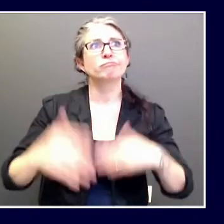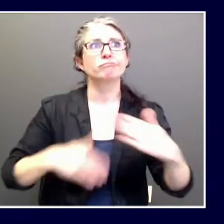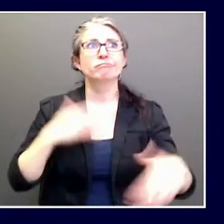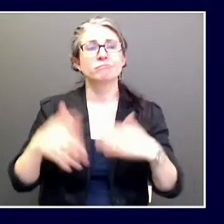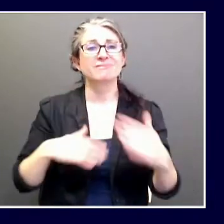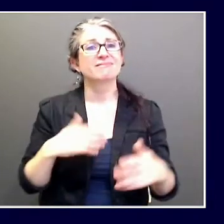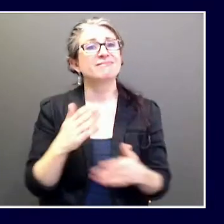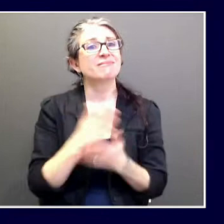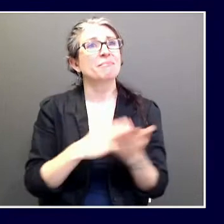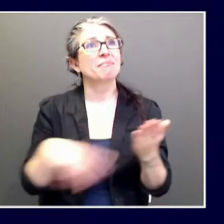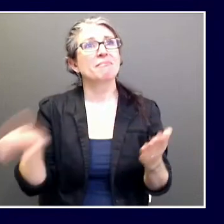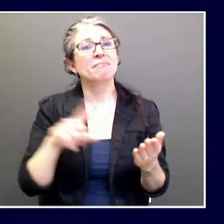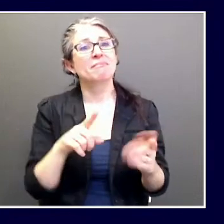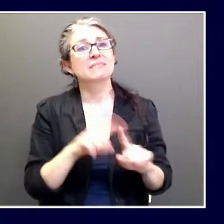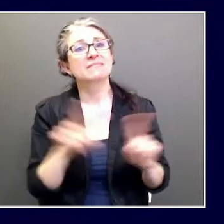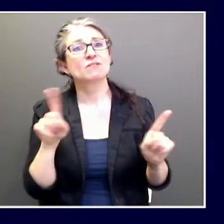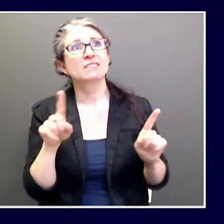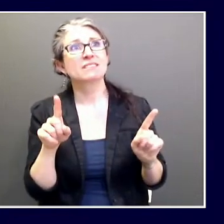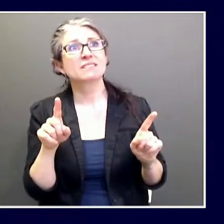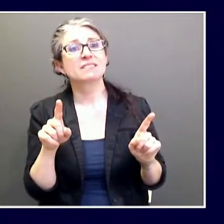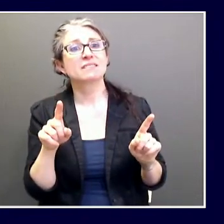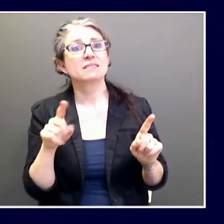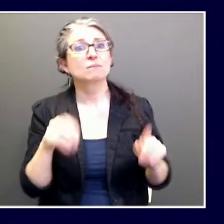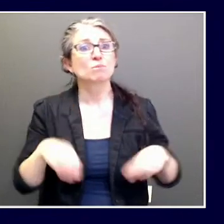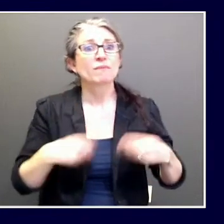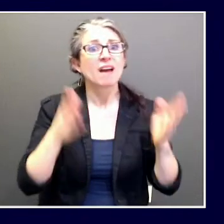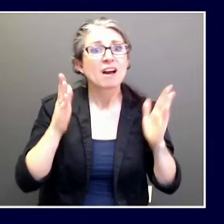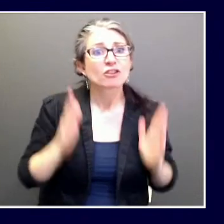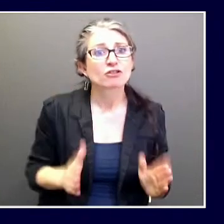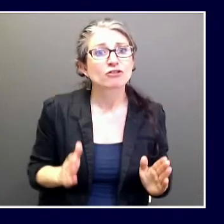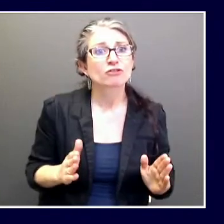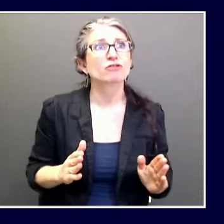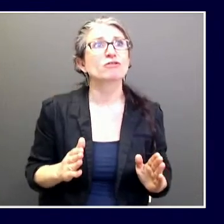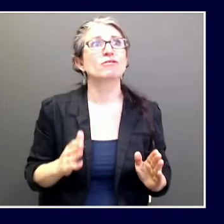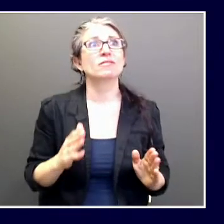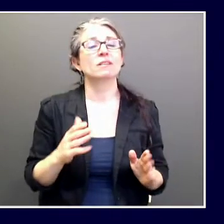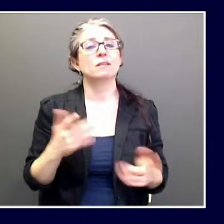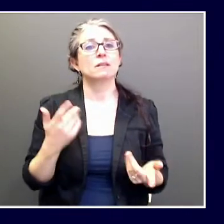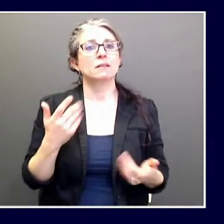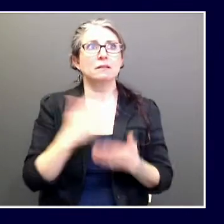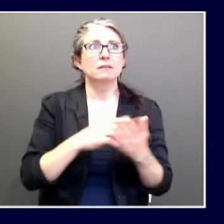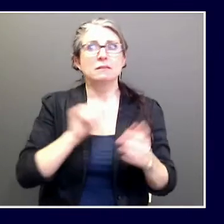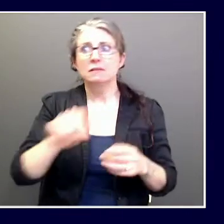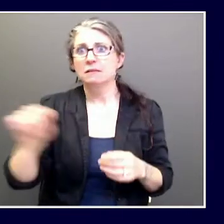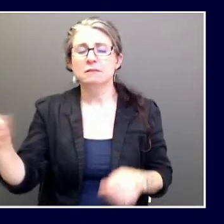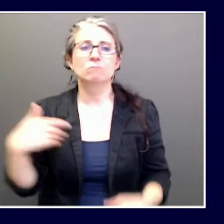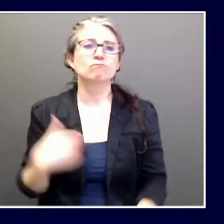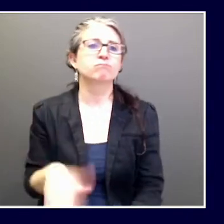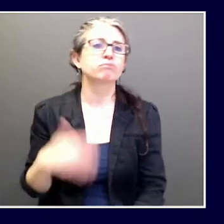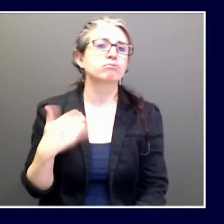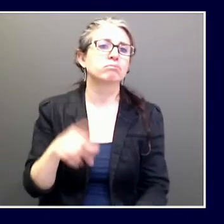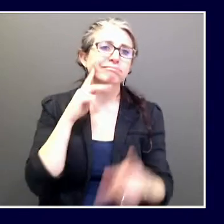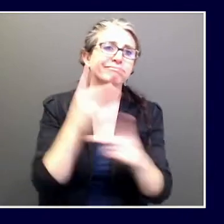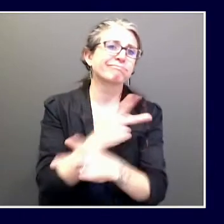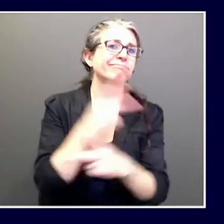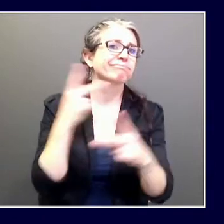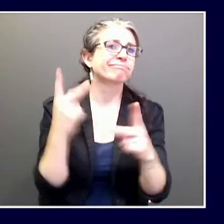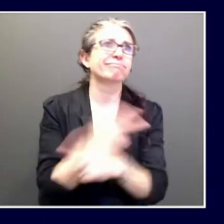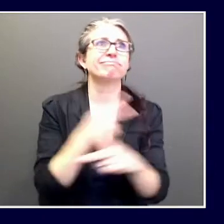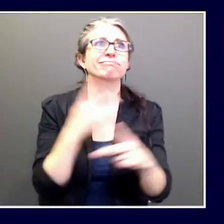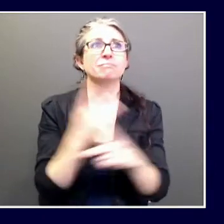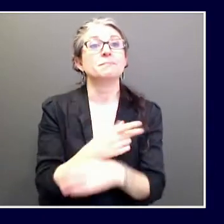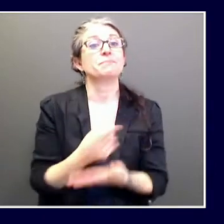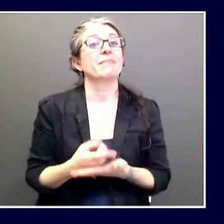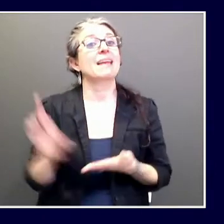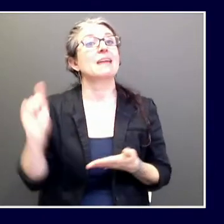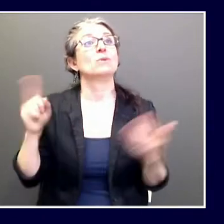one-off days, large-scale clinics, because we know there's the demand out there. Chris, last week, we worked with an